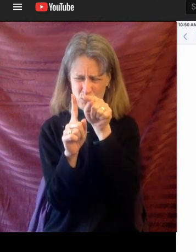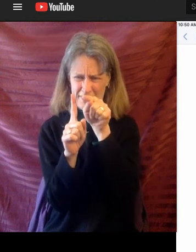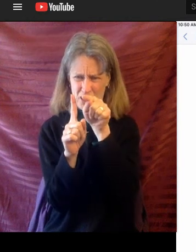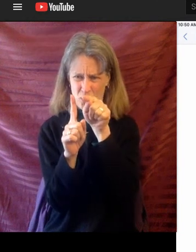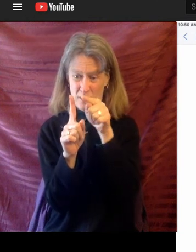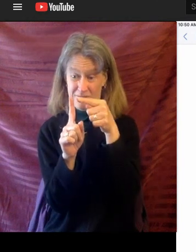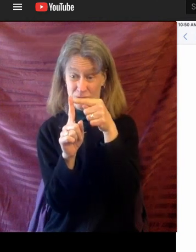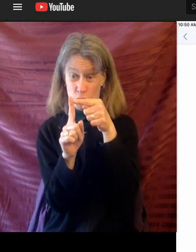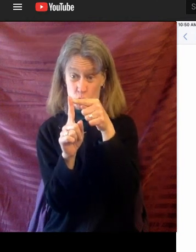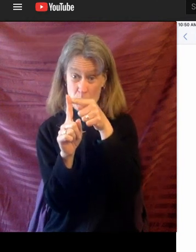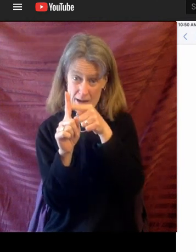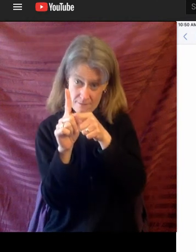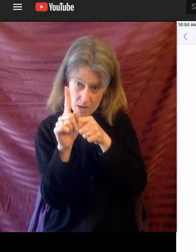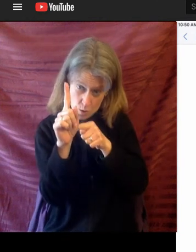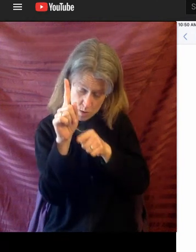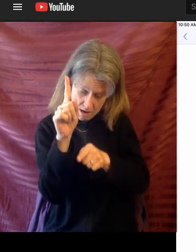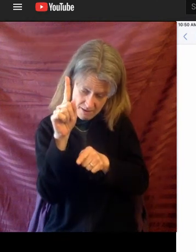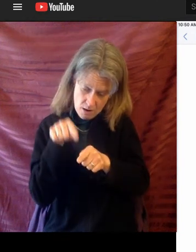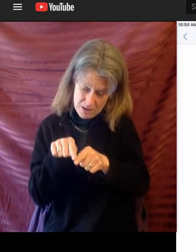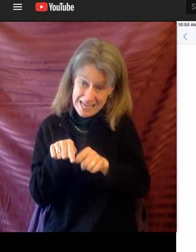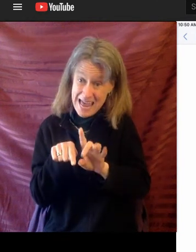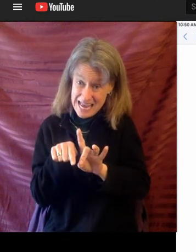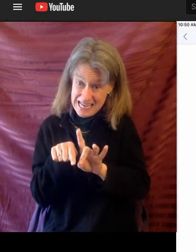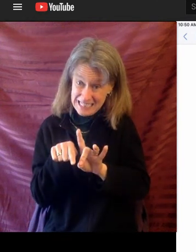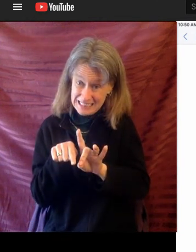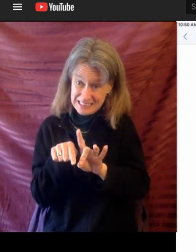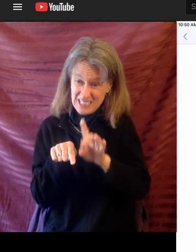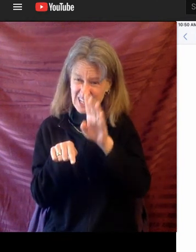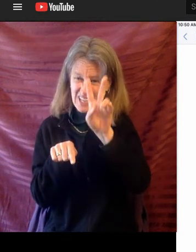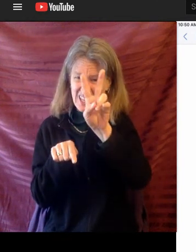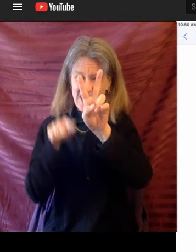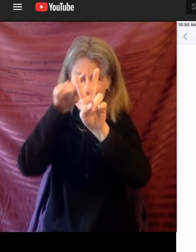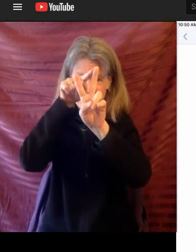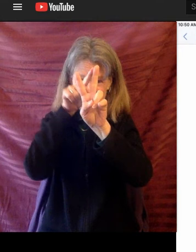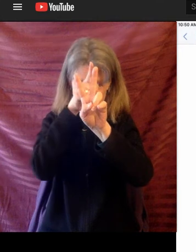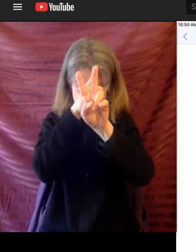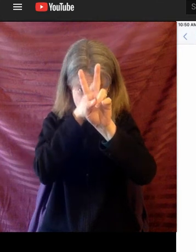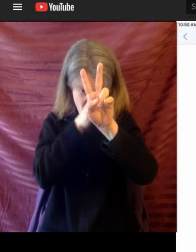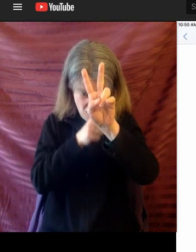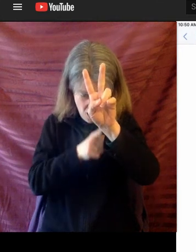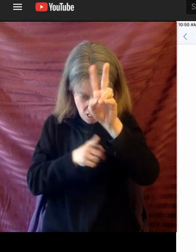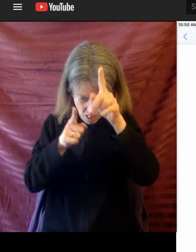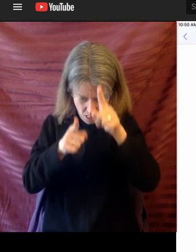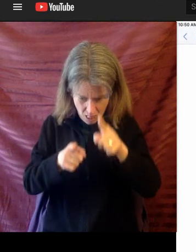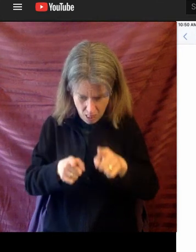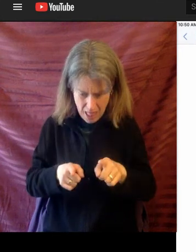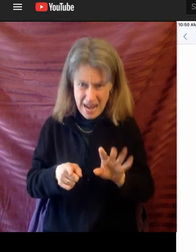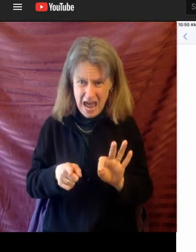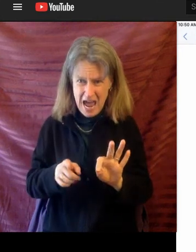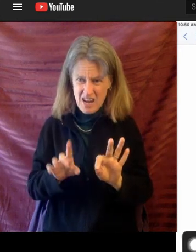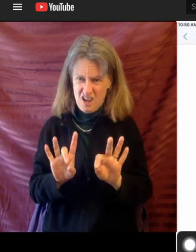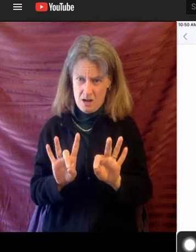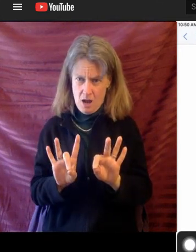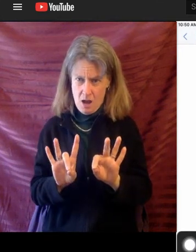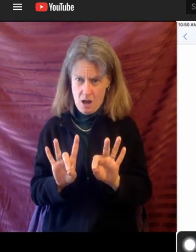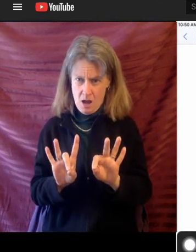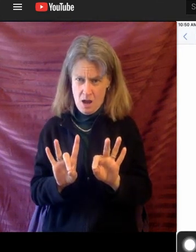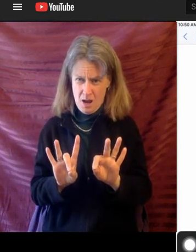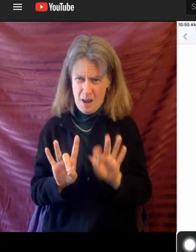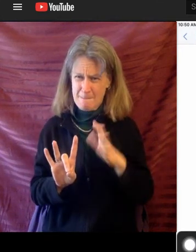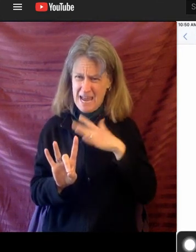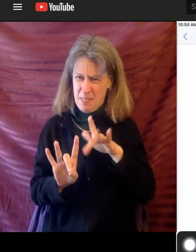at 8, and the second line is at 9. So I'm going